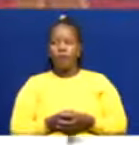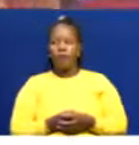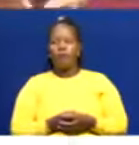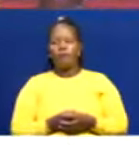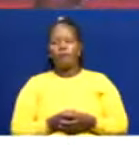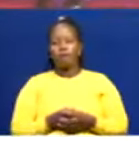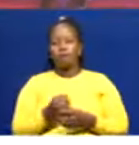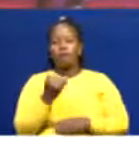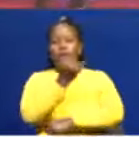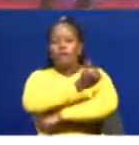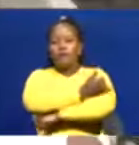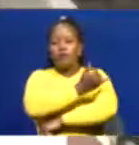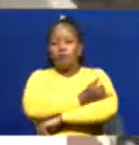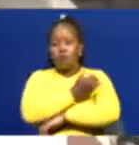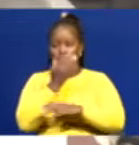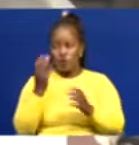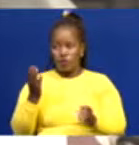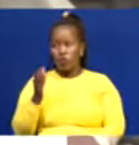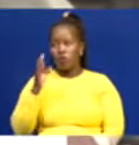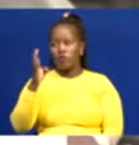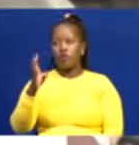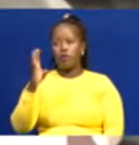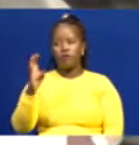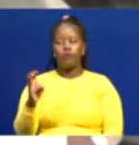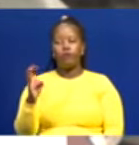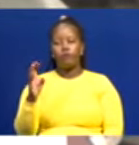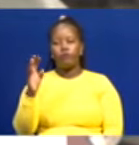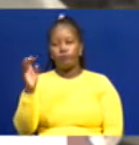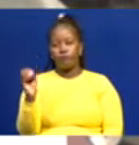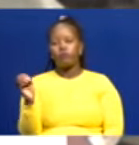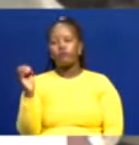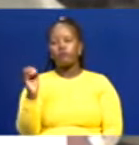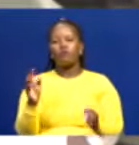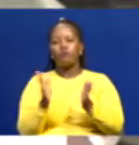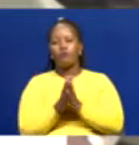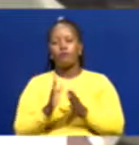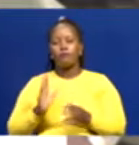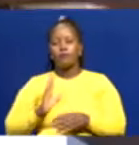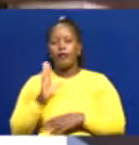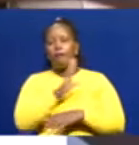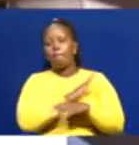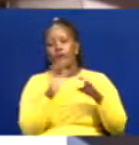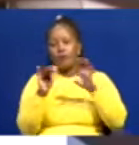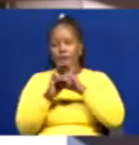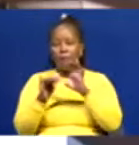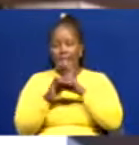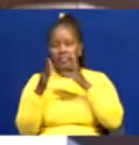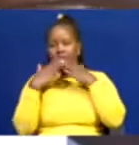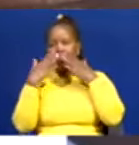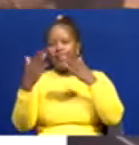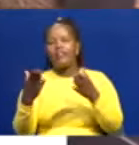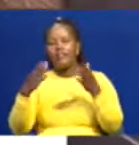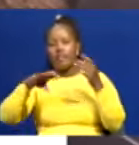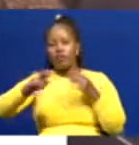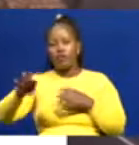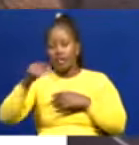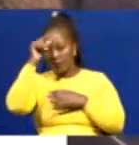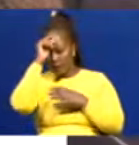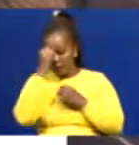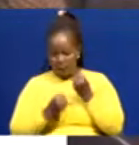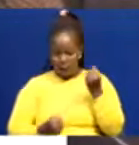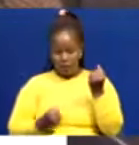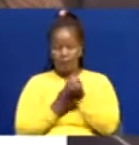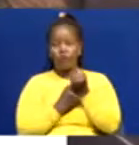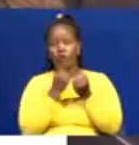The institution's chief executive officer, Dr. Kelly Onwoch, and board members lauded the support of the county, stating that they